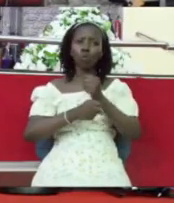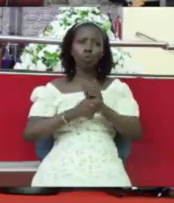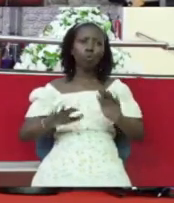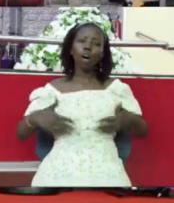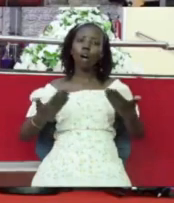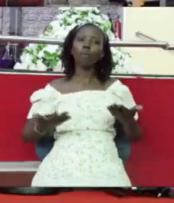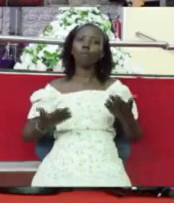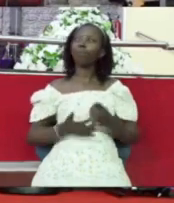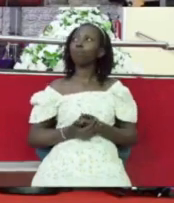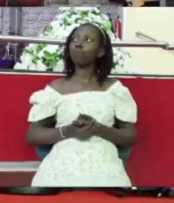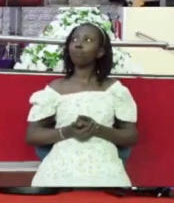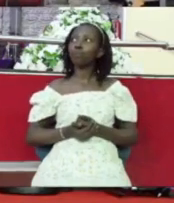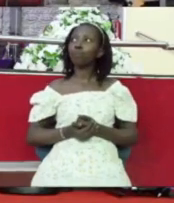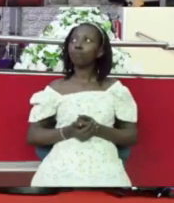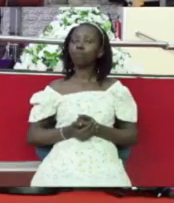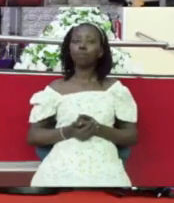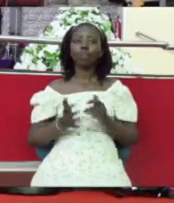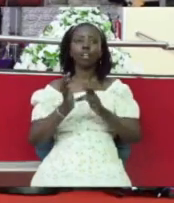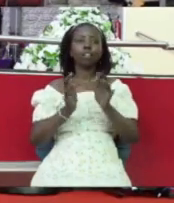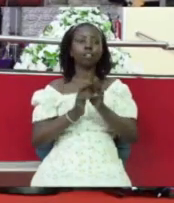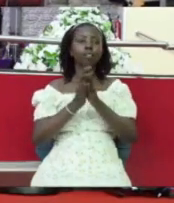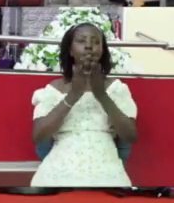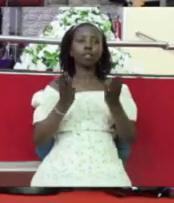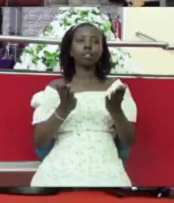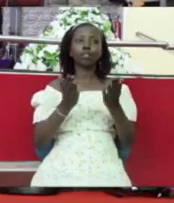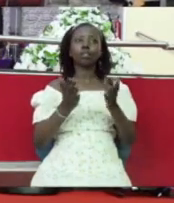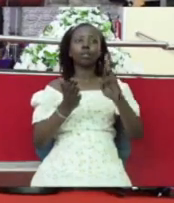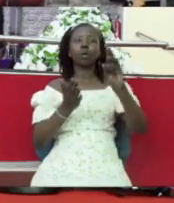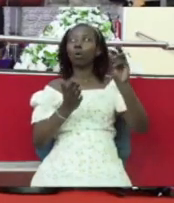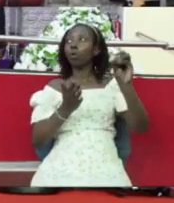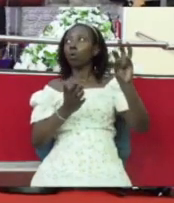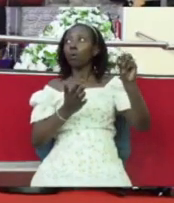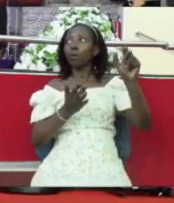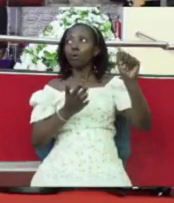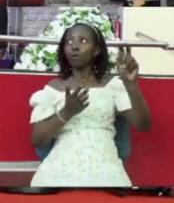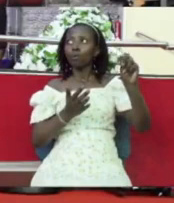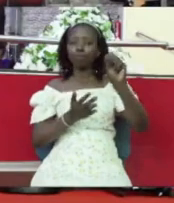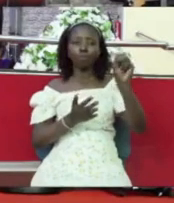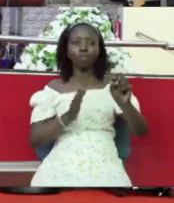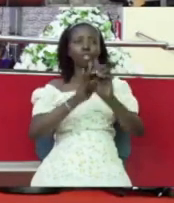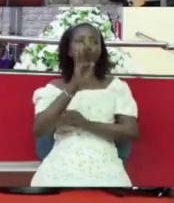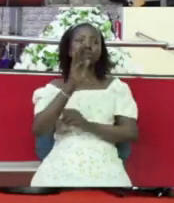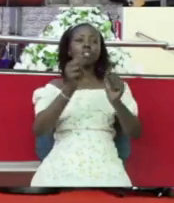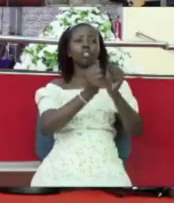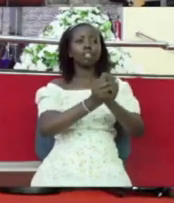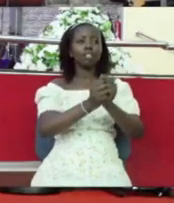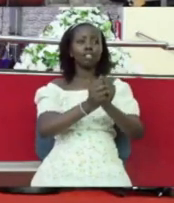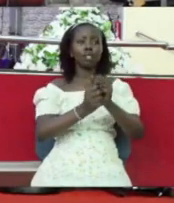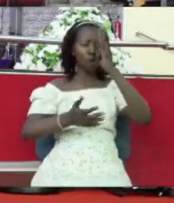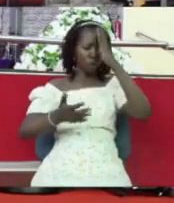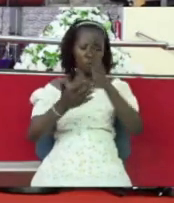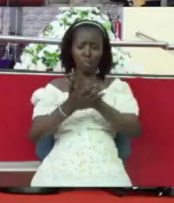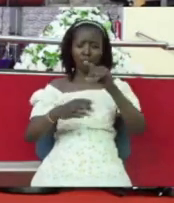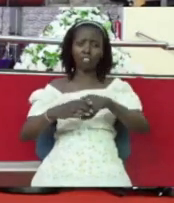Tukafanye hilo vipi? In the book of Romans chapter number 10, katika Warumi 10, it is with the heart that we believe. Ni kwa moyo